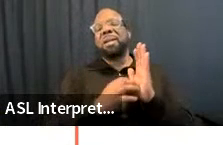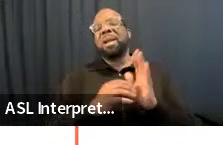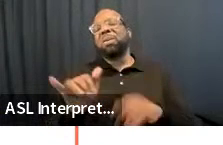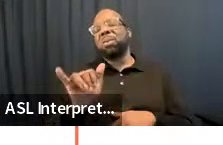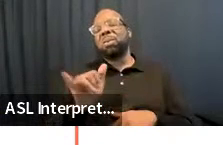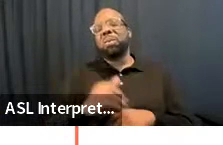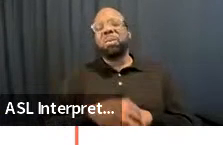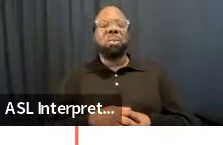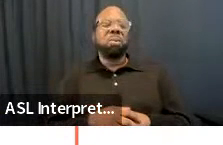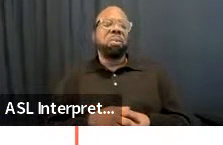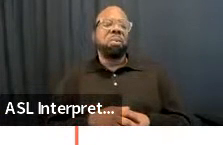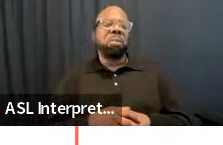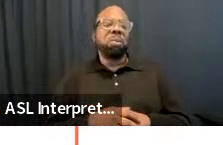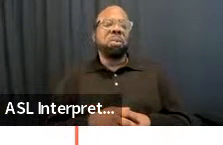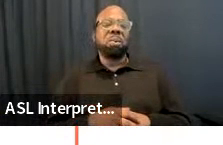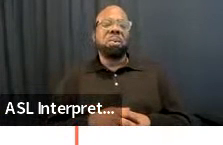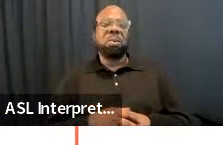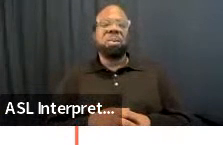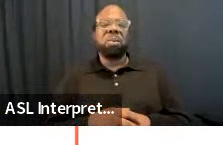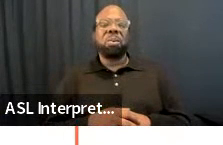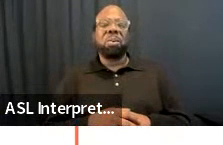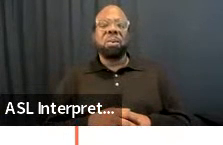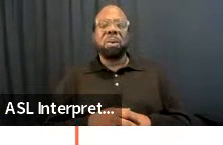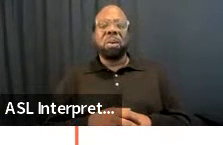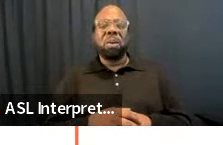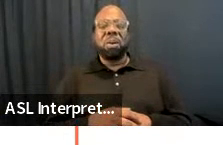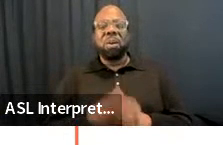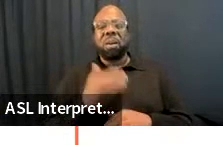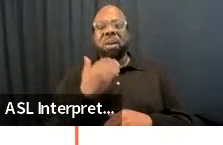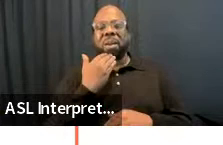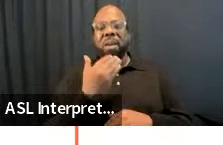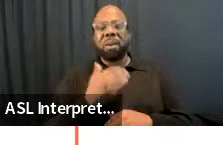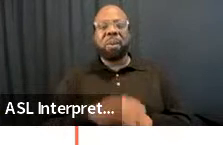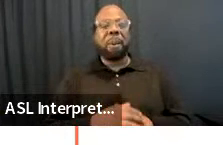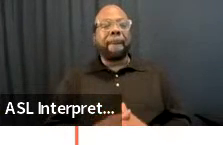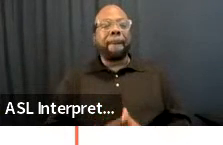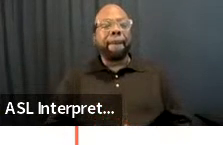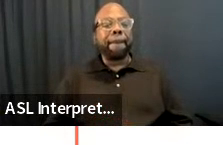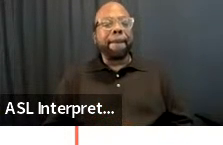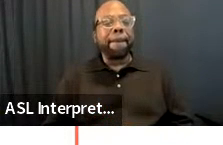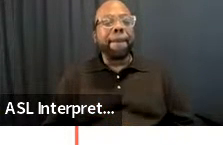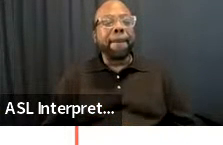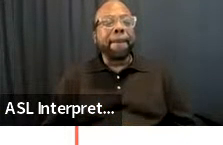Thank so please you. Be in touch. Okay, absolutely. Thank you.